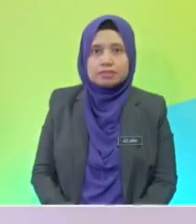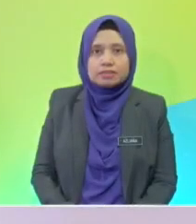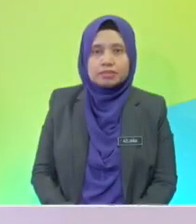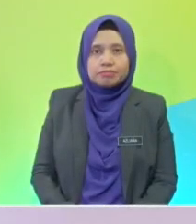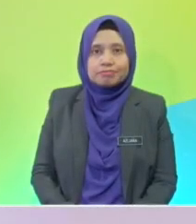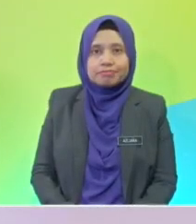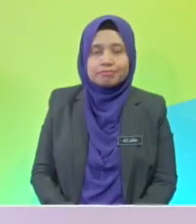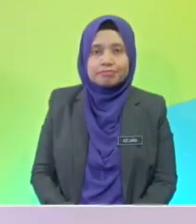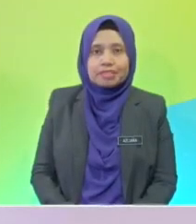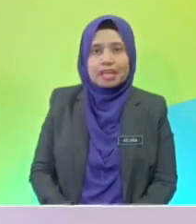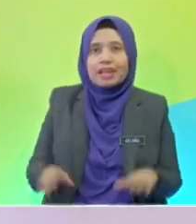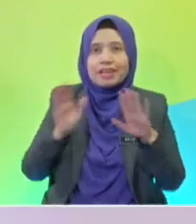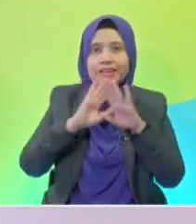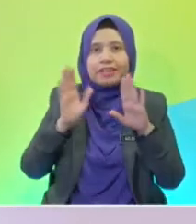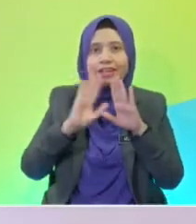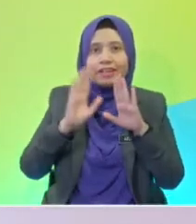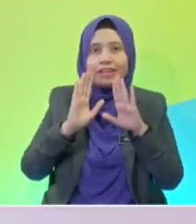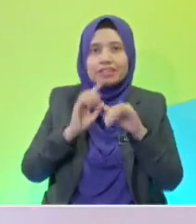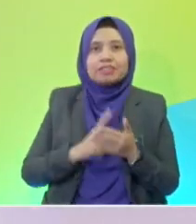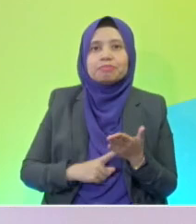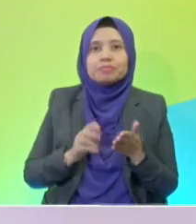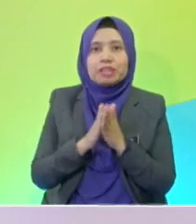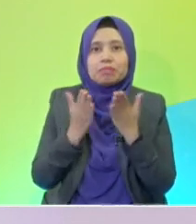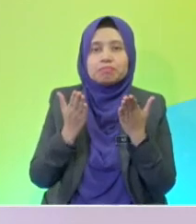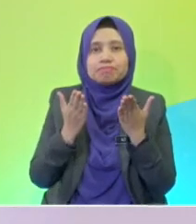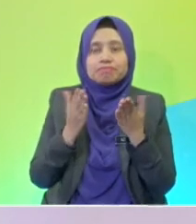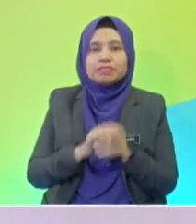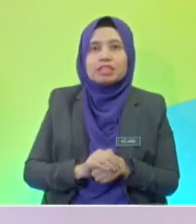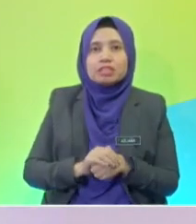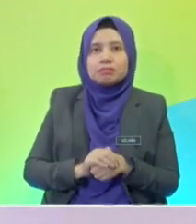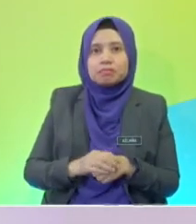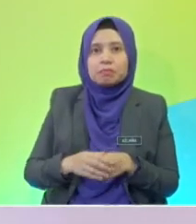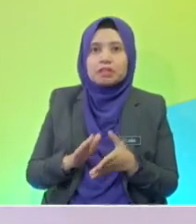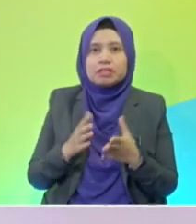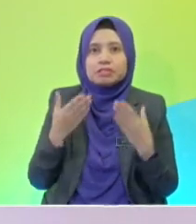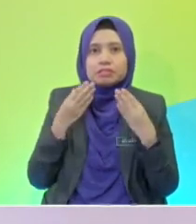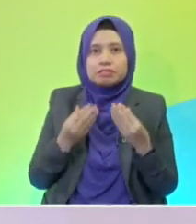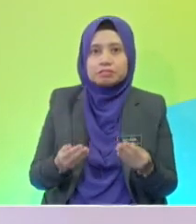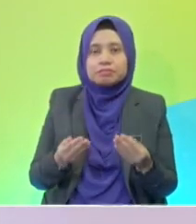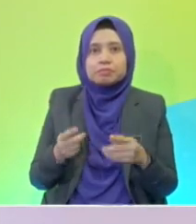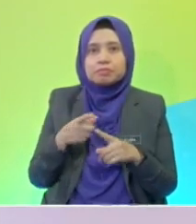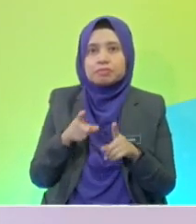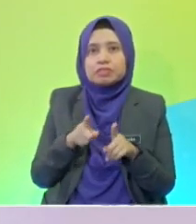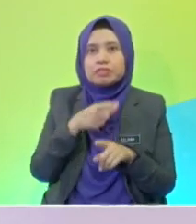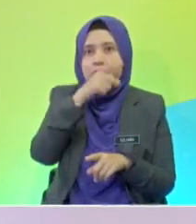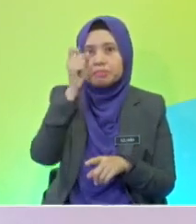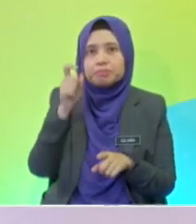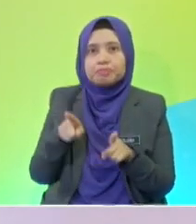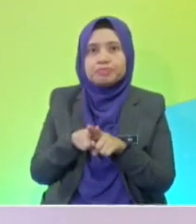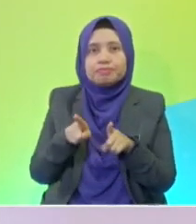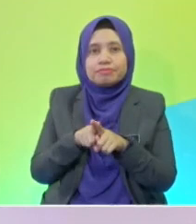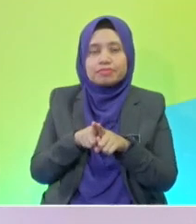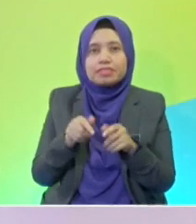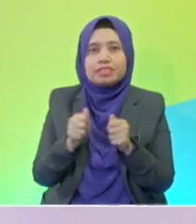Good day, pupils at home. How's everyone doing? Thank you so much for joining us at another episode of EduwebTV KPM together with